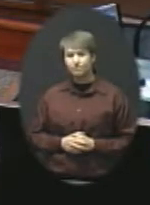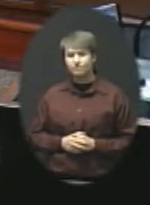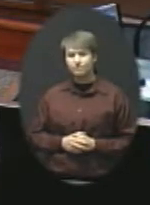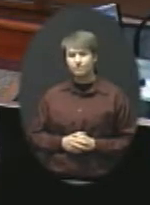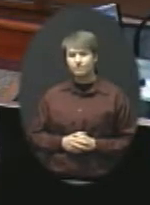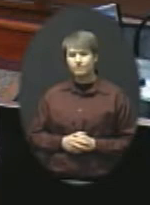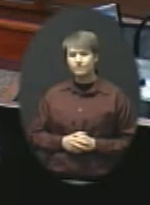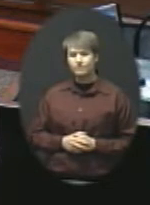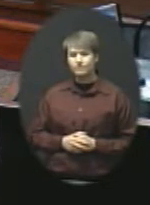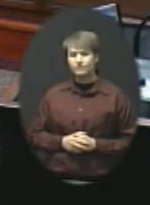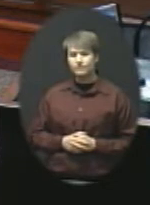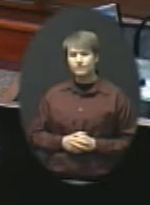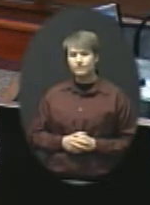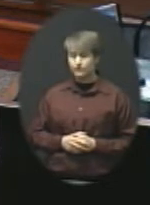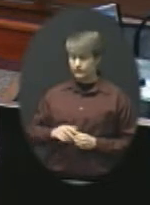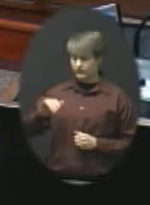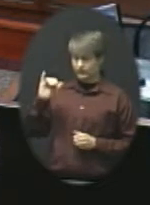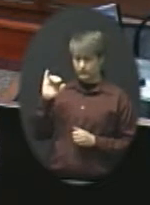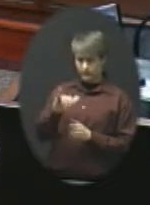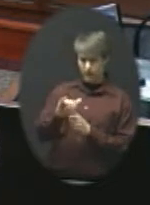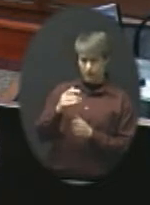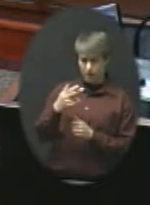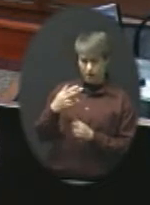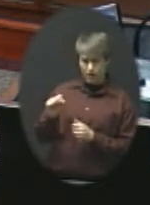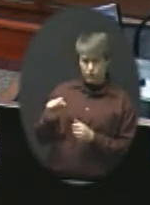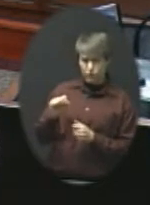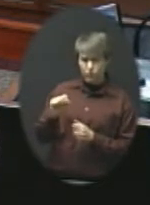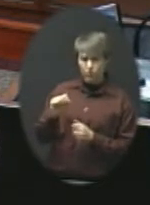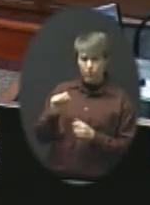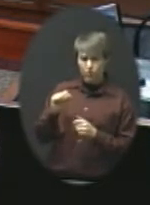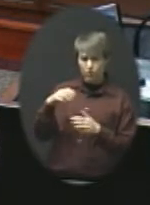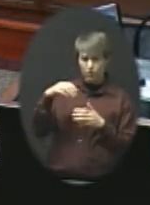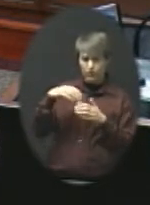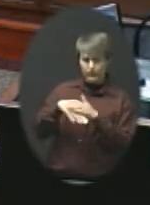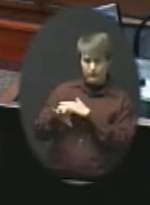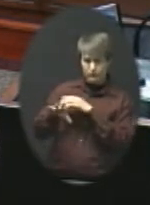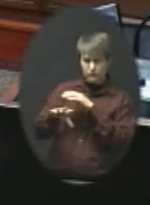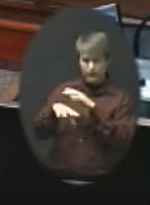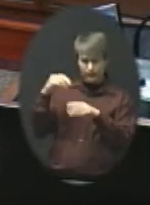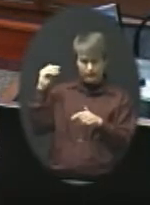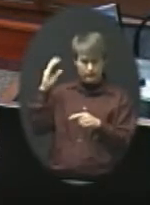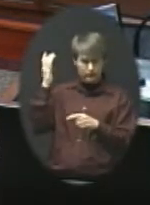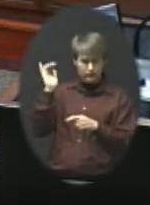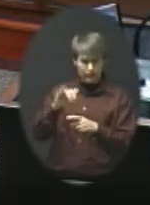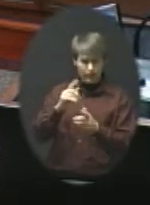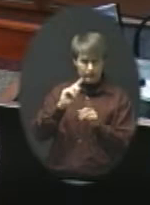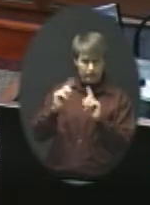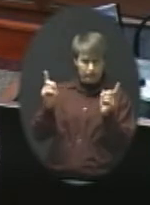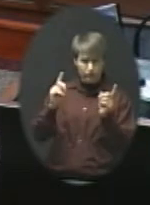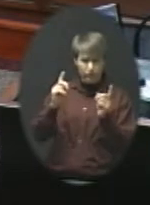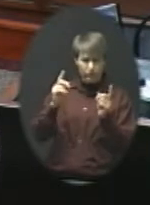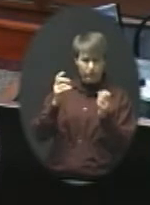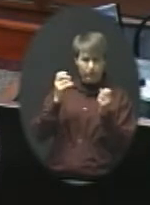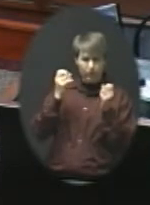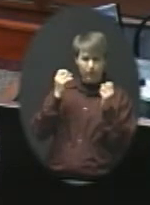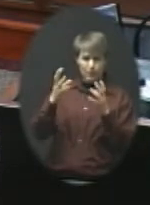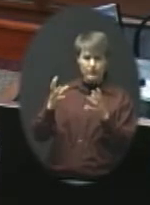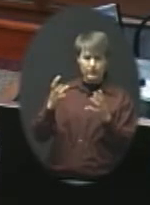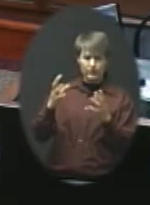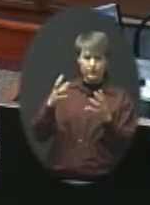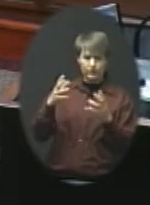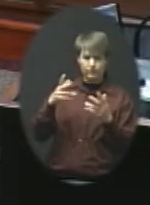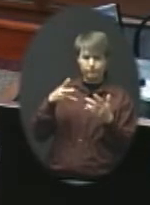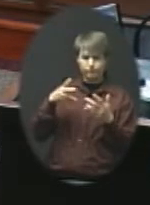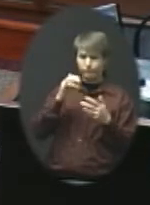Great. Is that high school entrance and exit any different in the number of fender benders or